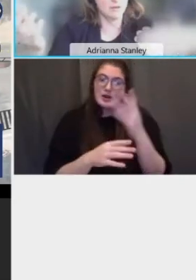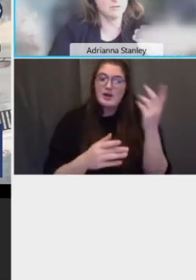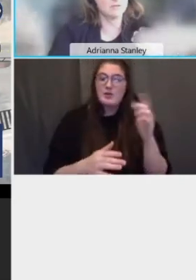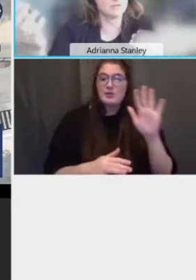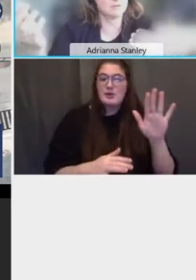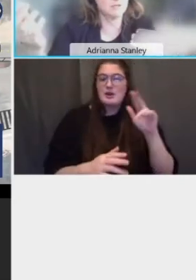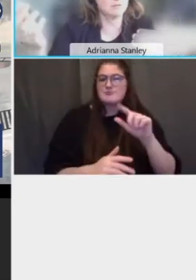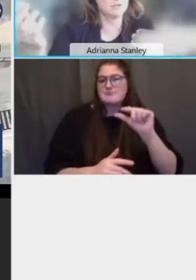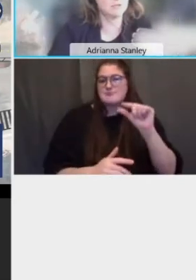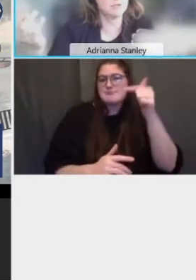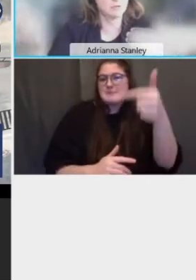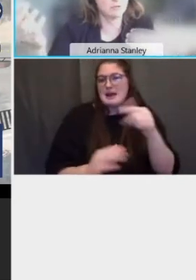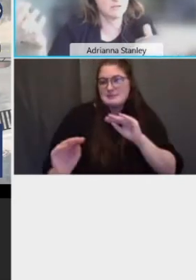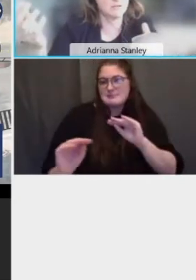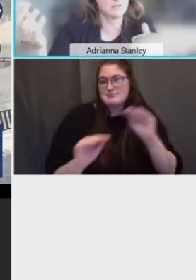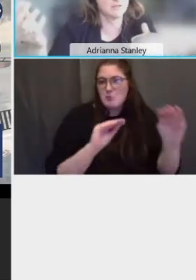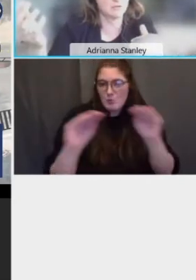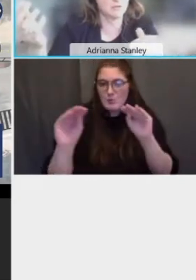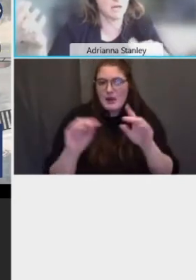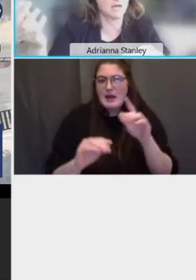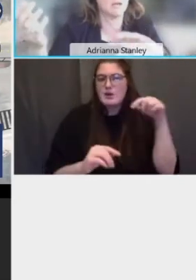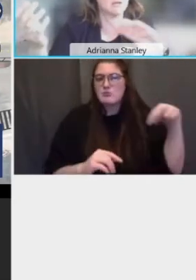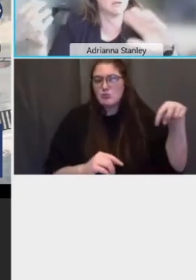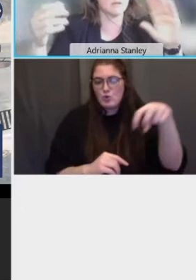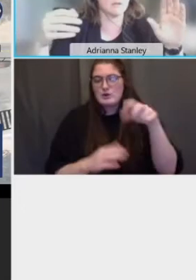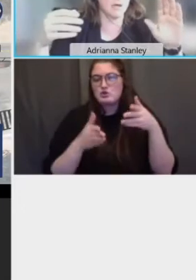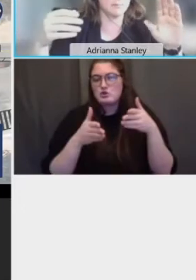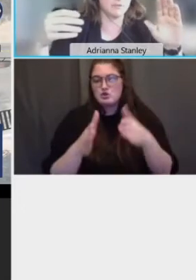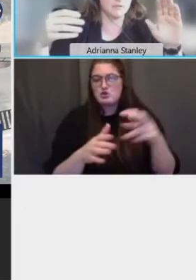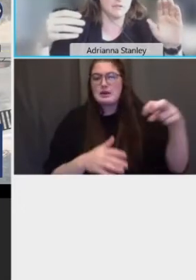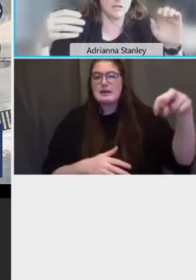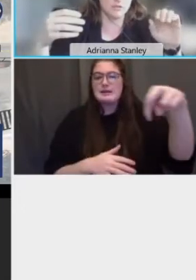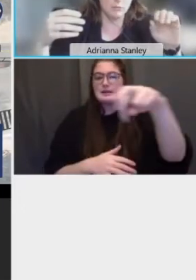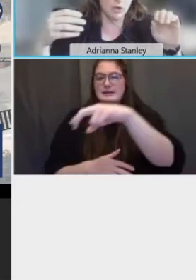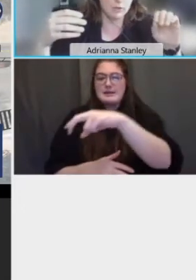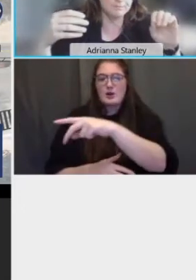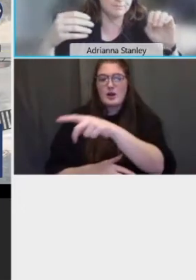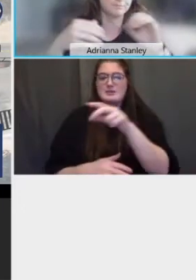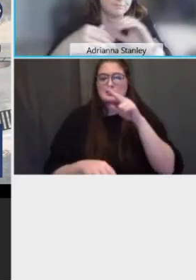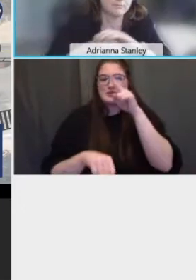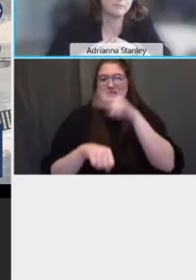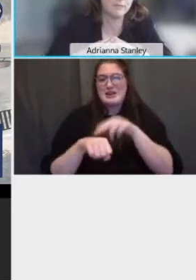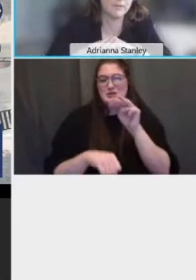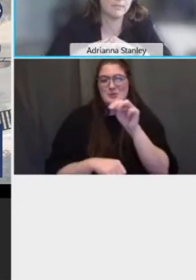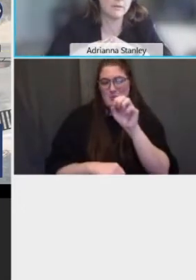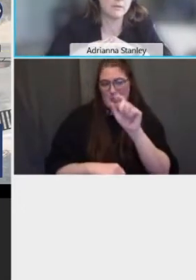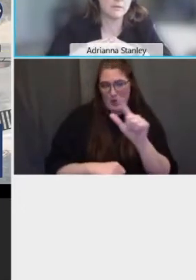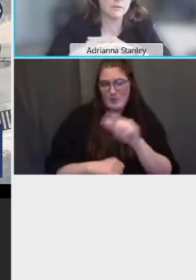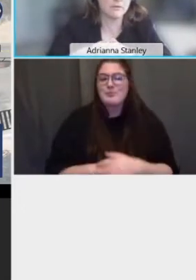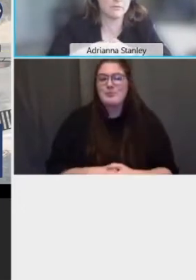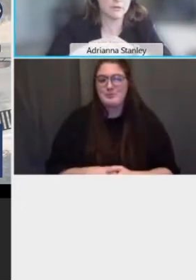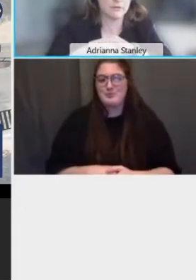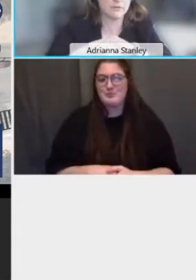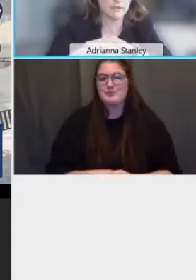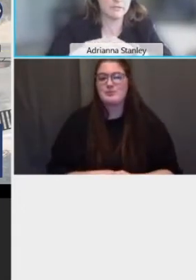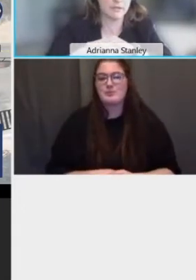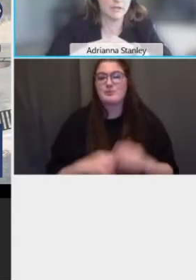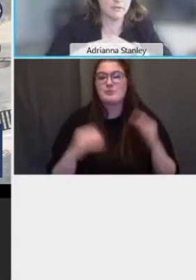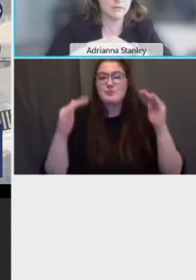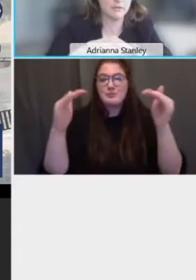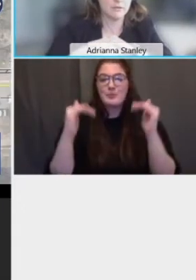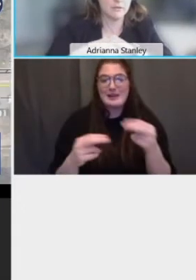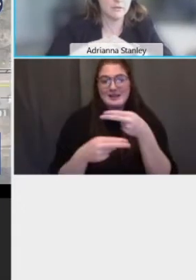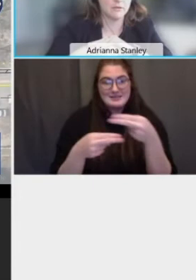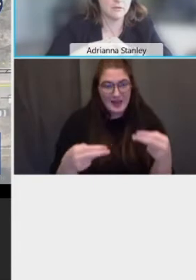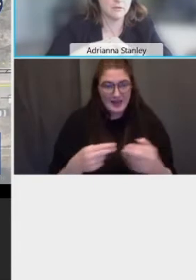going down to street level, crossing the cycle track, and crossing up into the National Mall. So if we go to the next